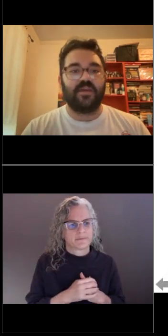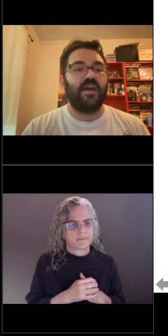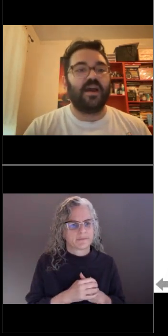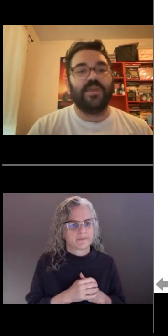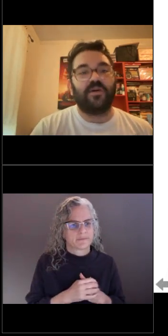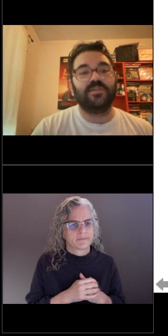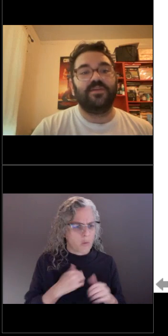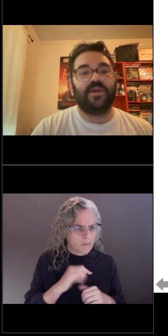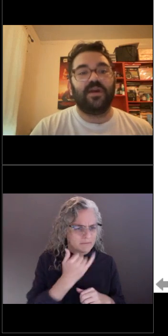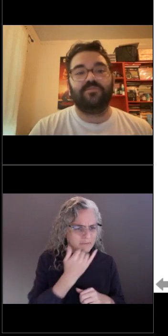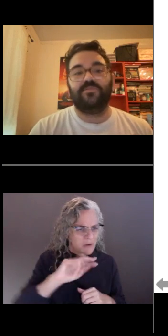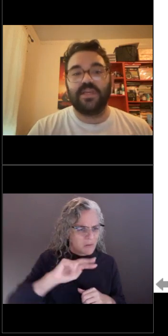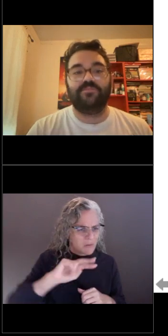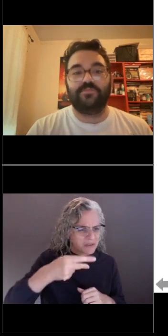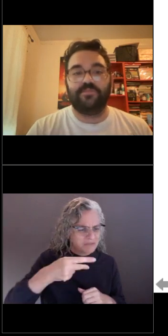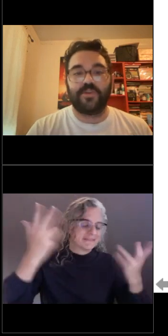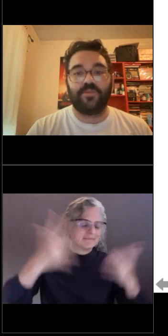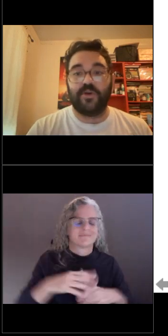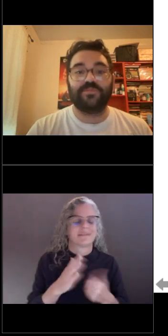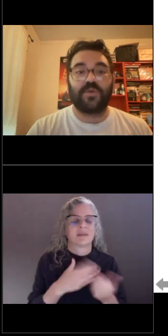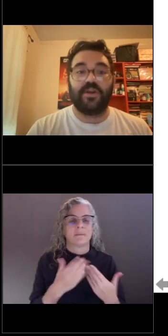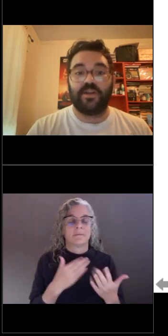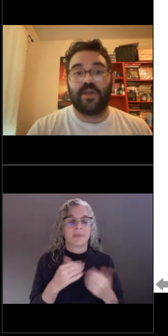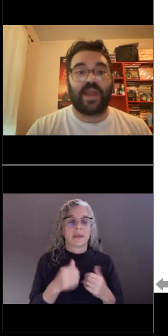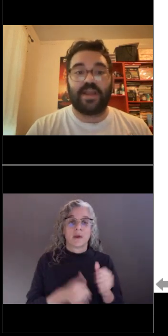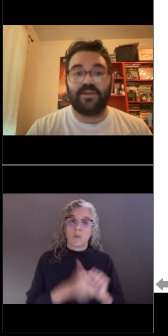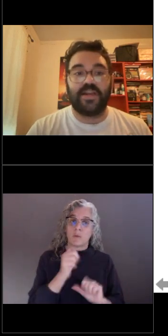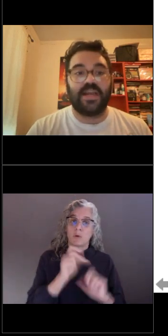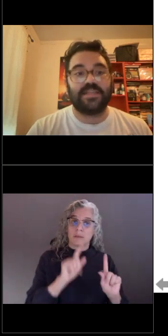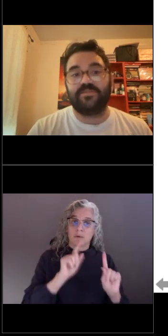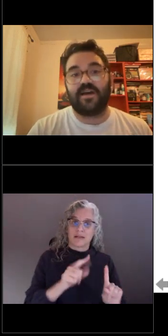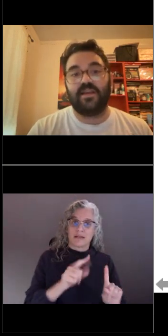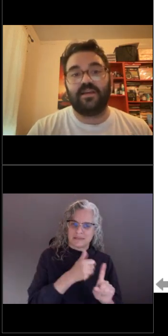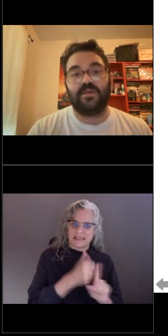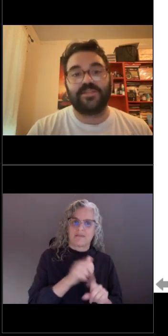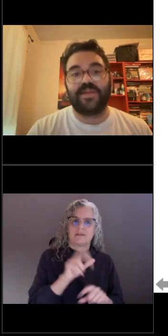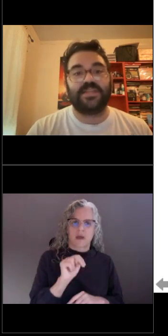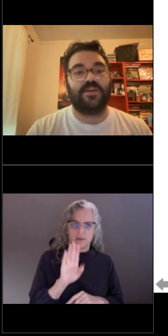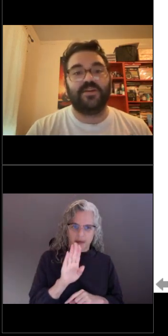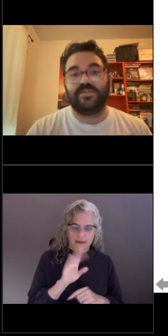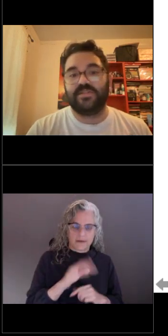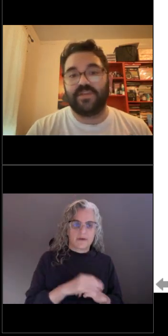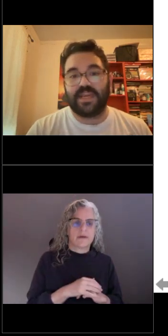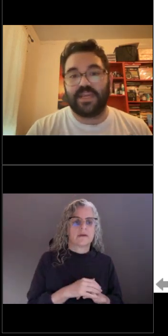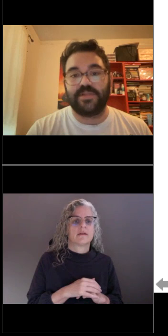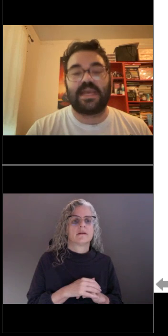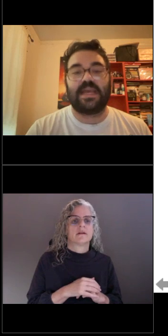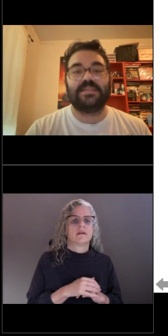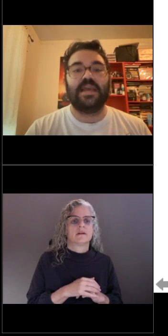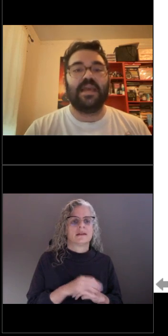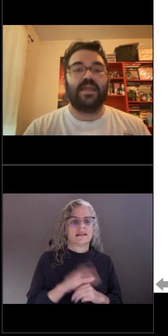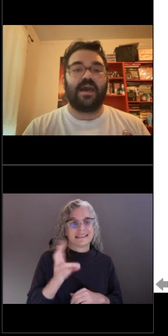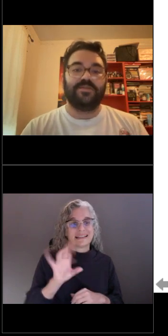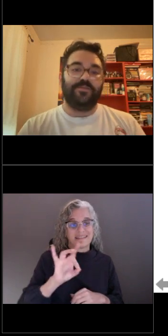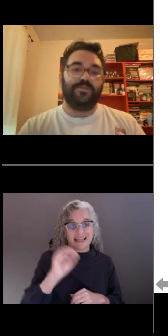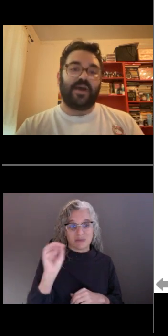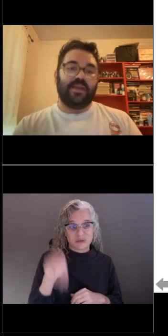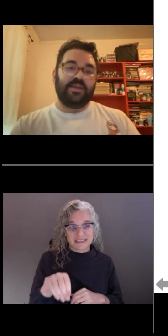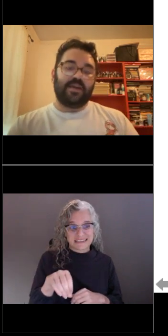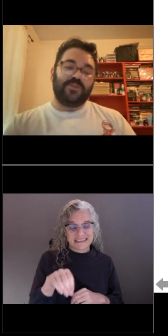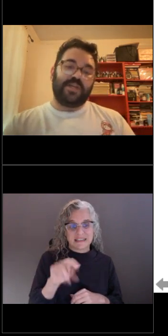Okay. There were also really, for the most part, non-binary identified survey takers, so 78%. That was